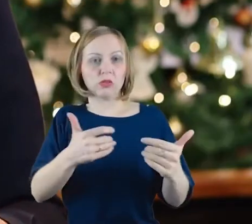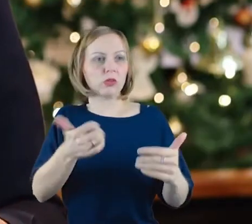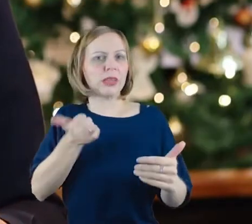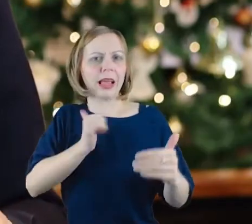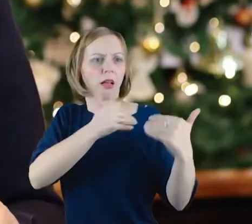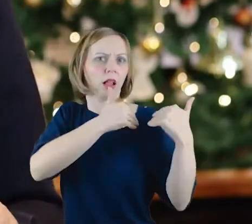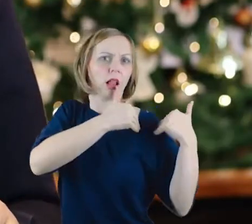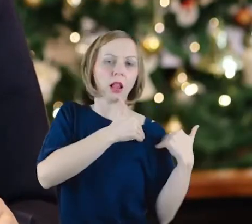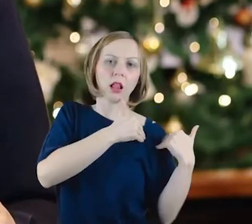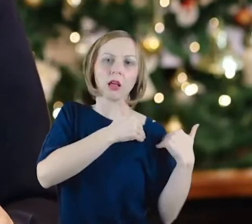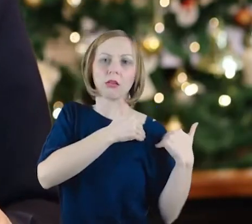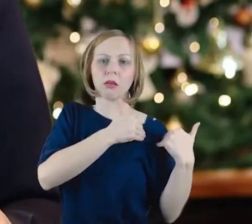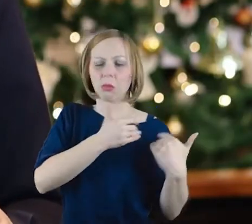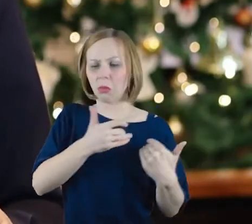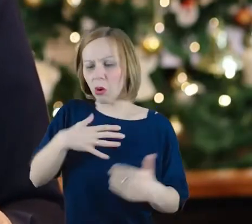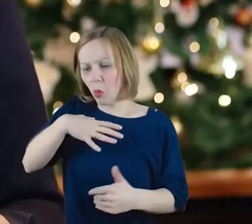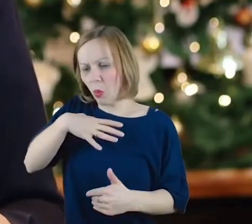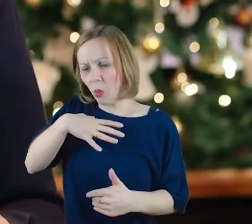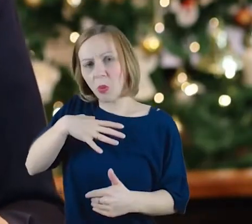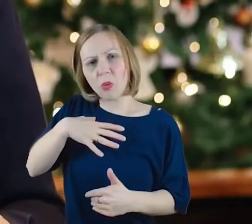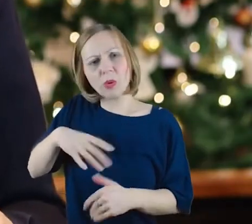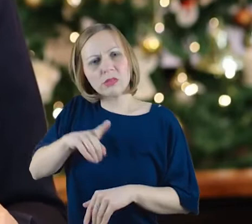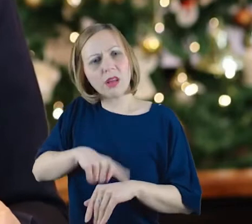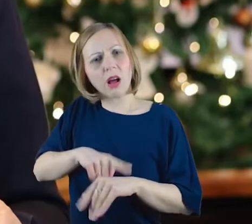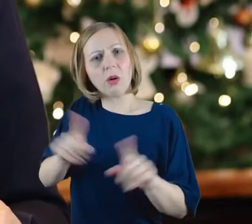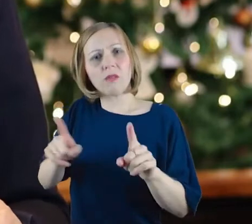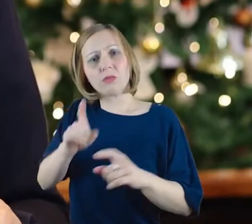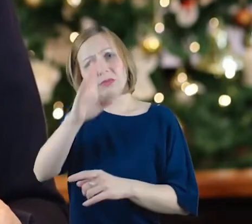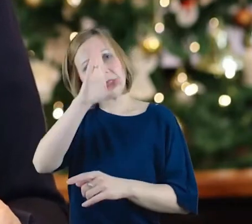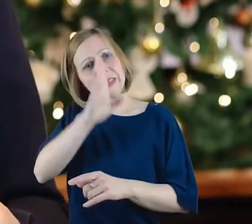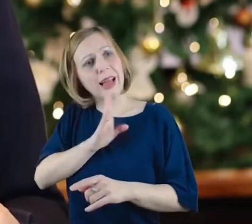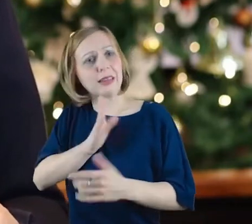want is a few moments to feel just a little bit sad.